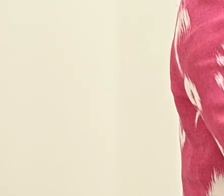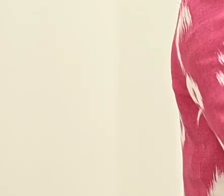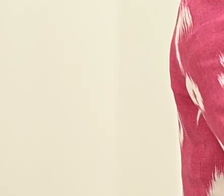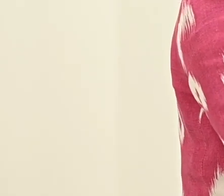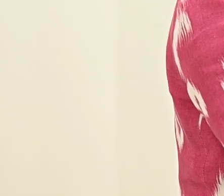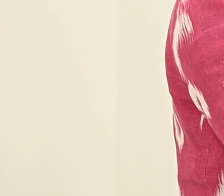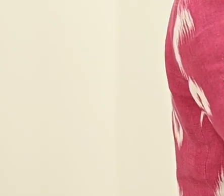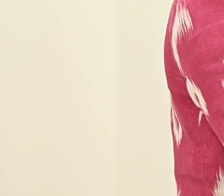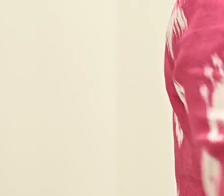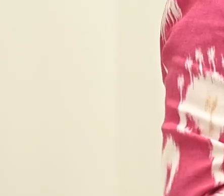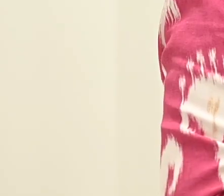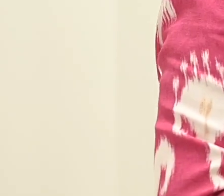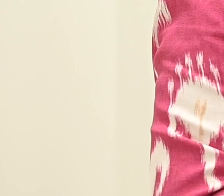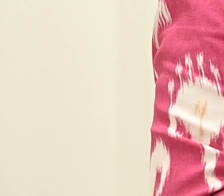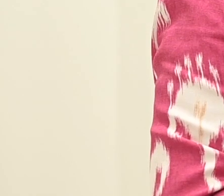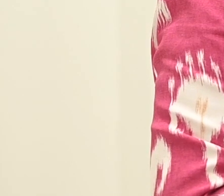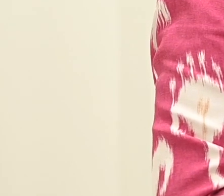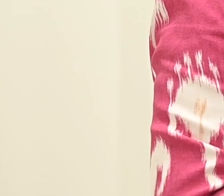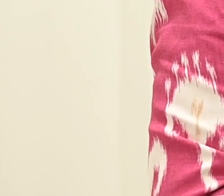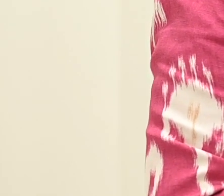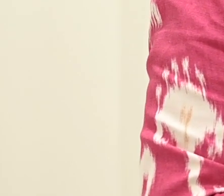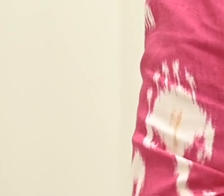is saying is super real, because it's not,